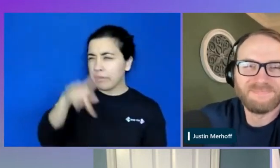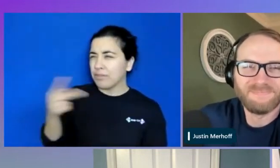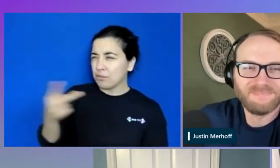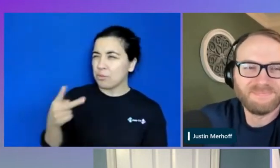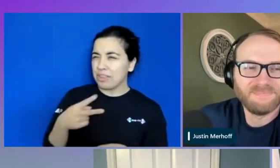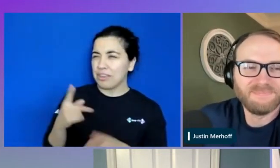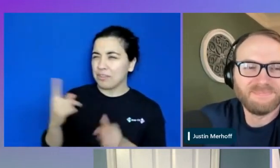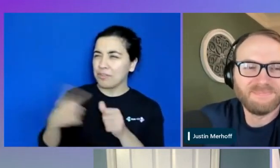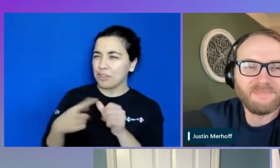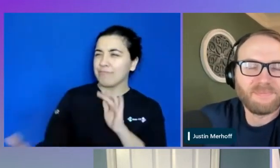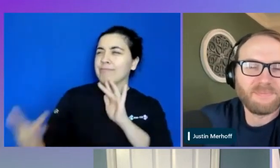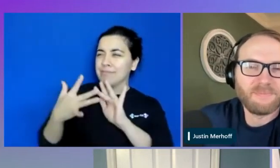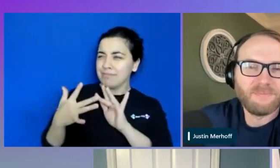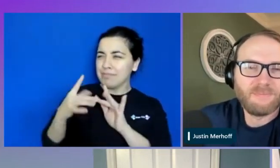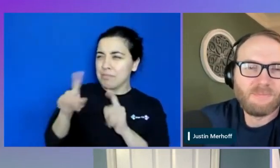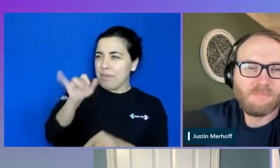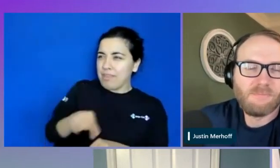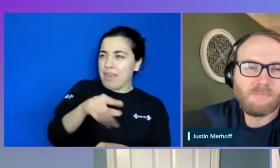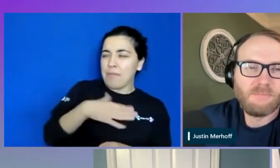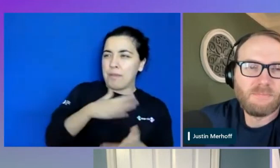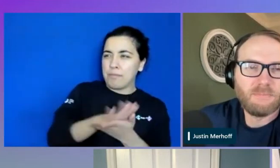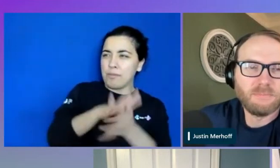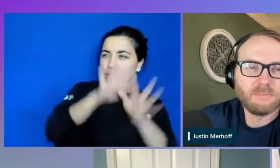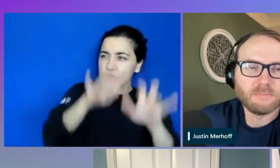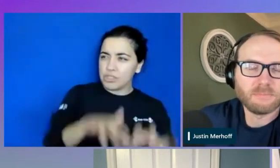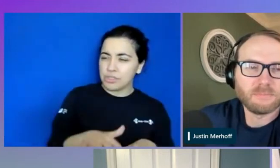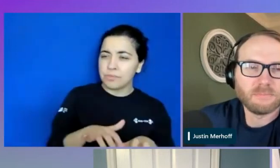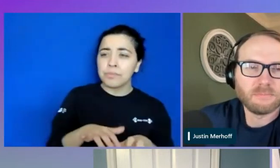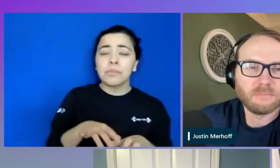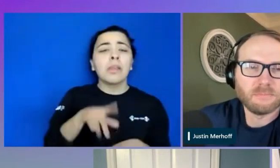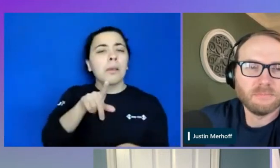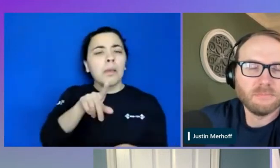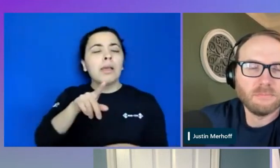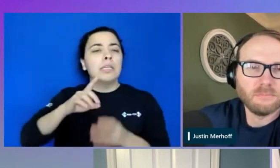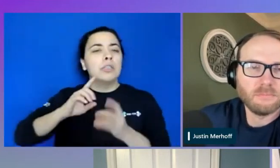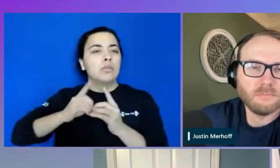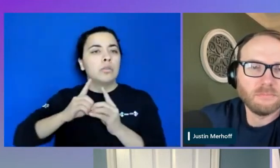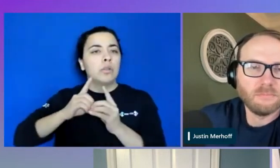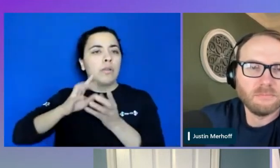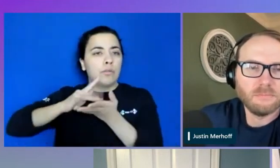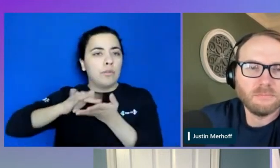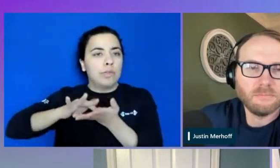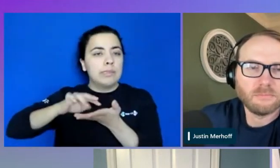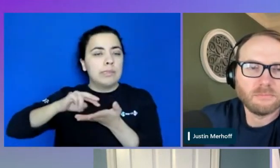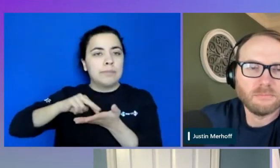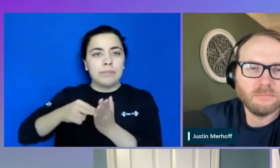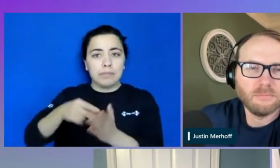over. And in terms of digital forensics, it was a complete inability to